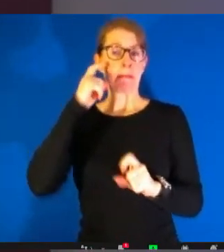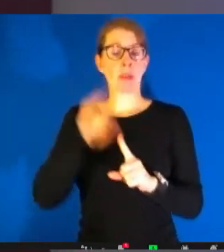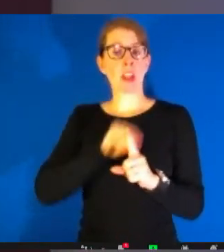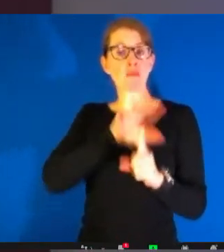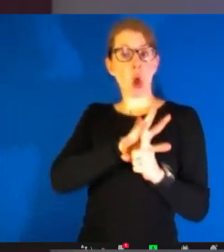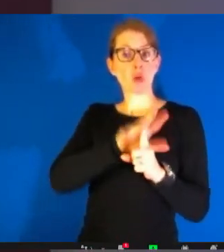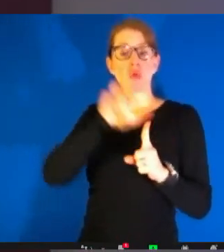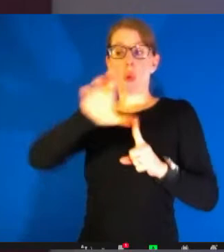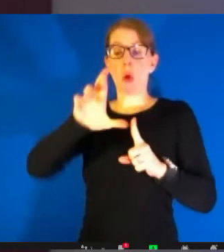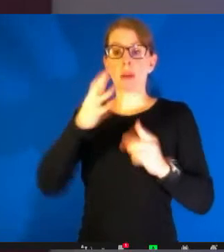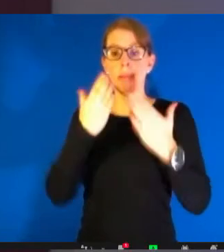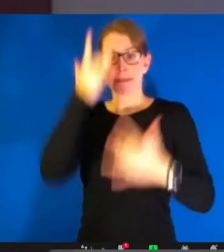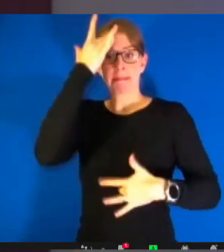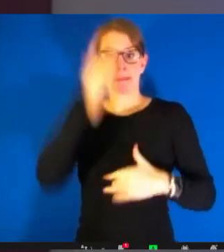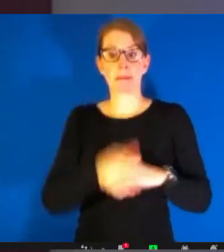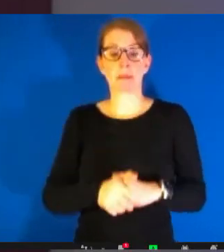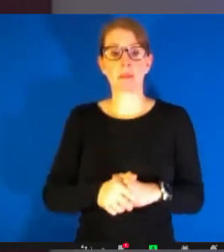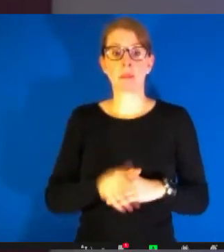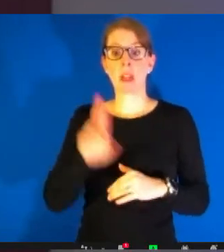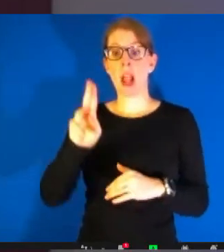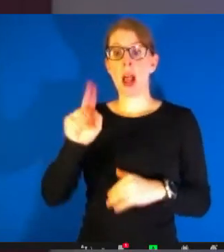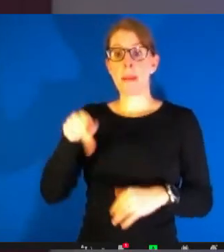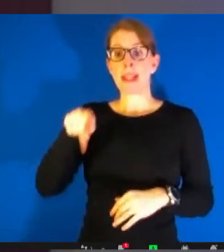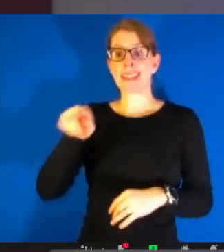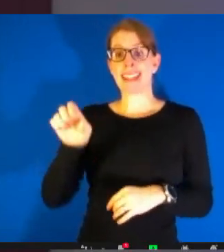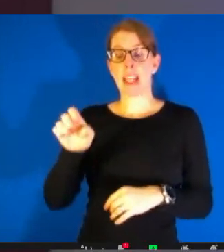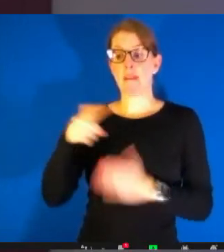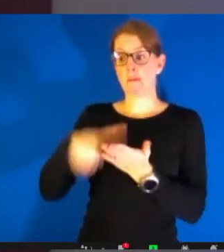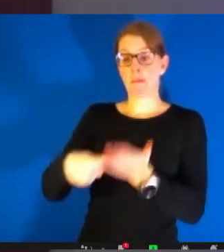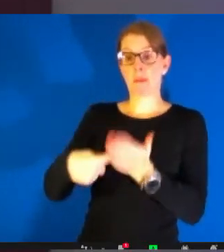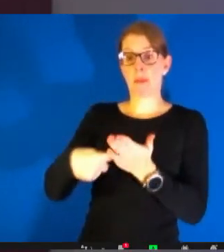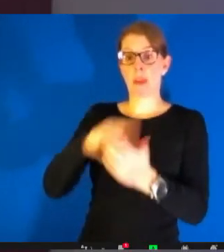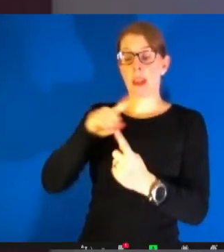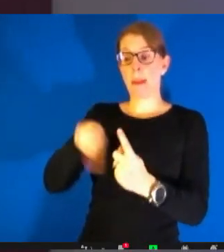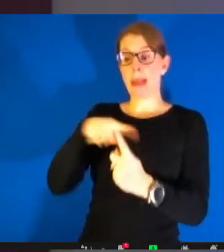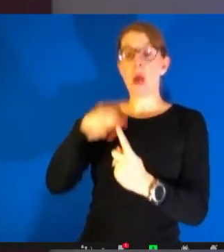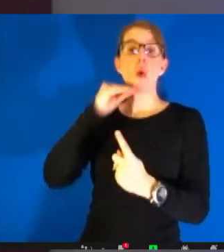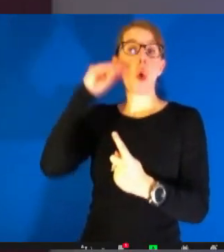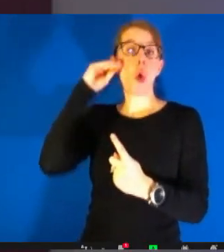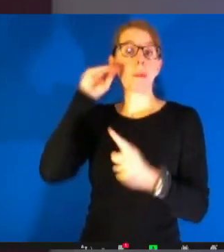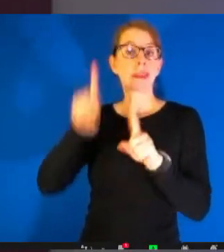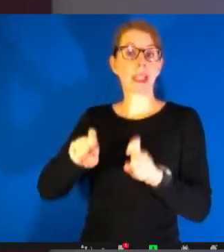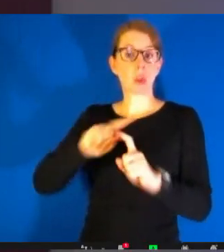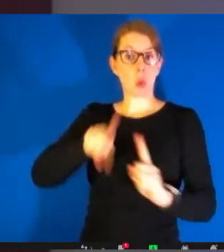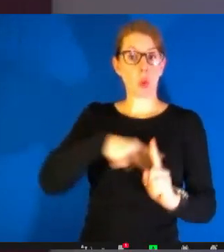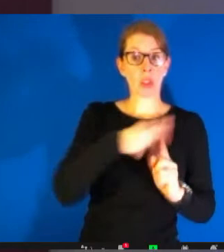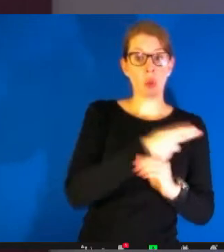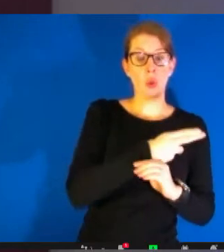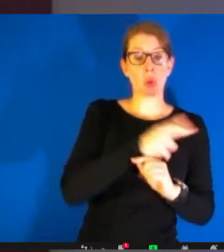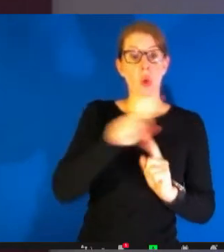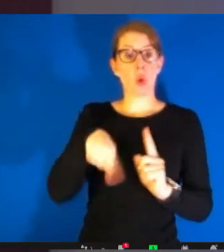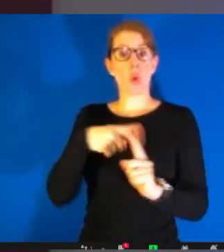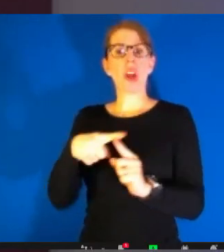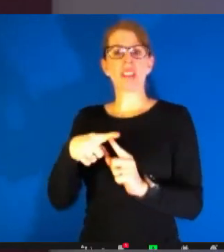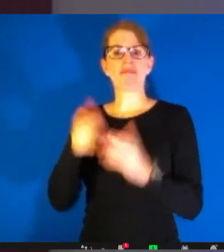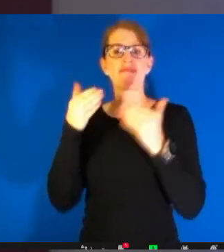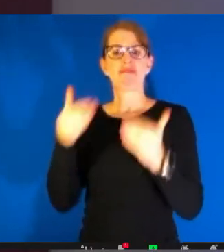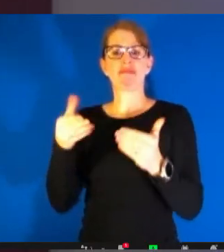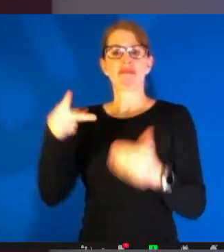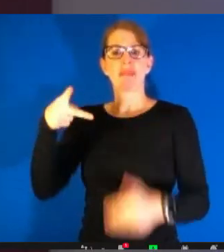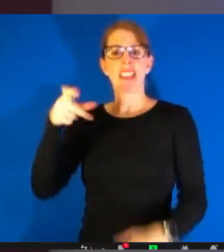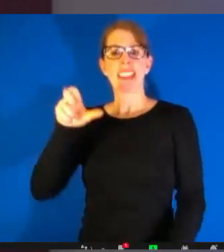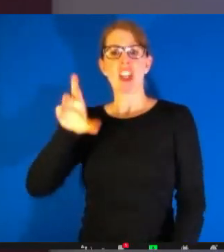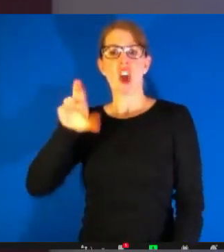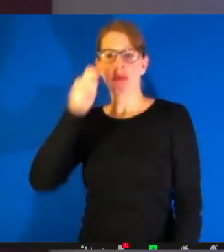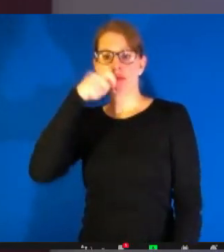might be sick. Here is an update on the debate over home tests, when to use one versus when to go ahead and get a PCR test.